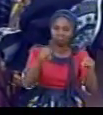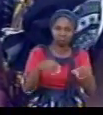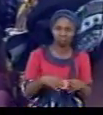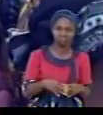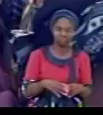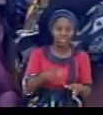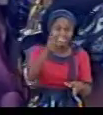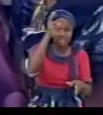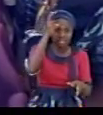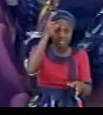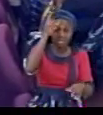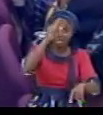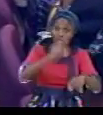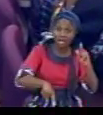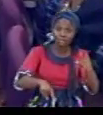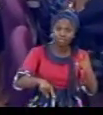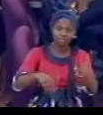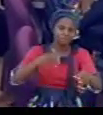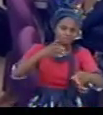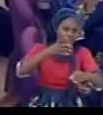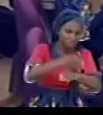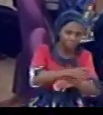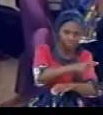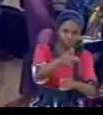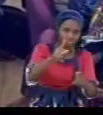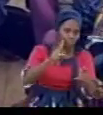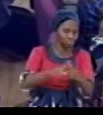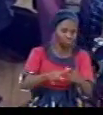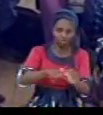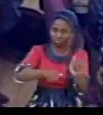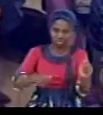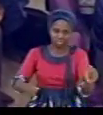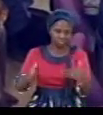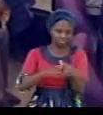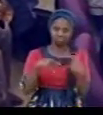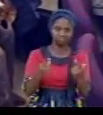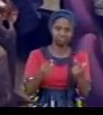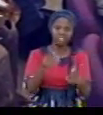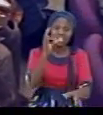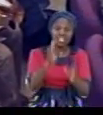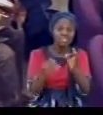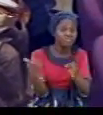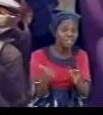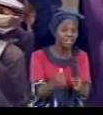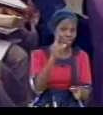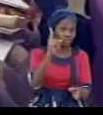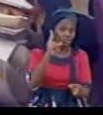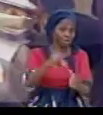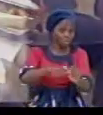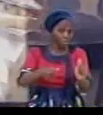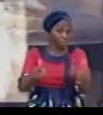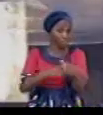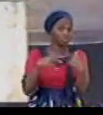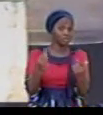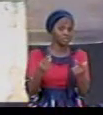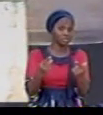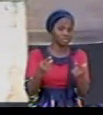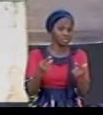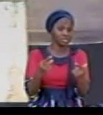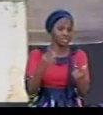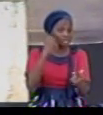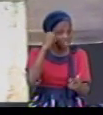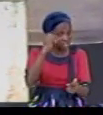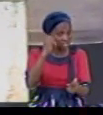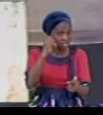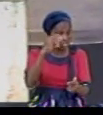Satan cannot force you to backslide. If anybody backslides, he did it of his own